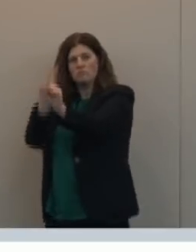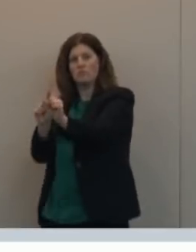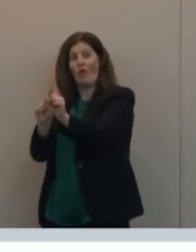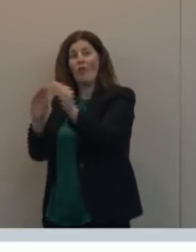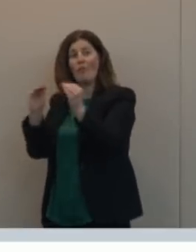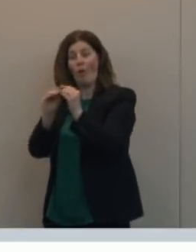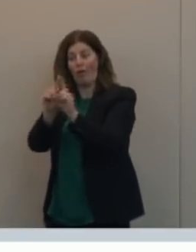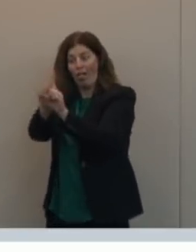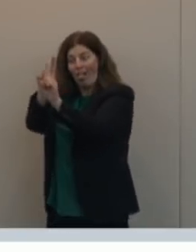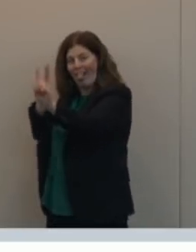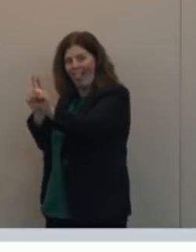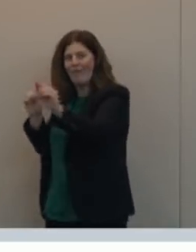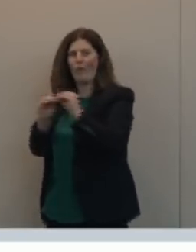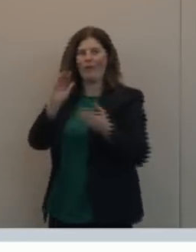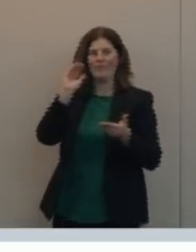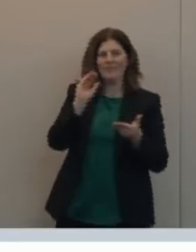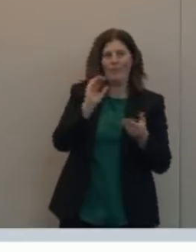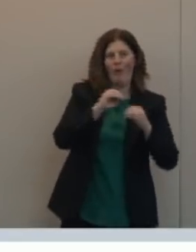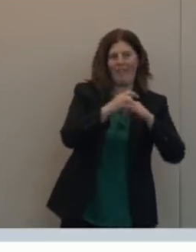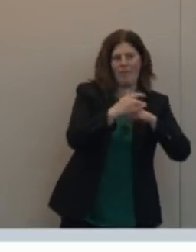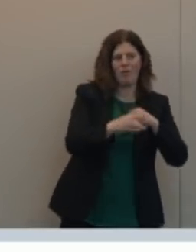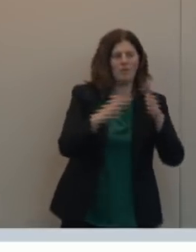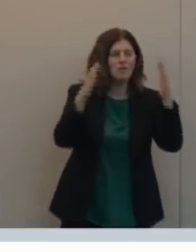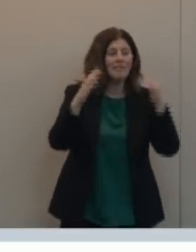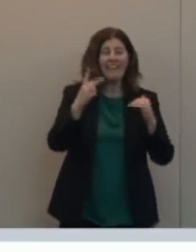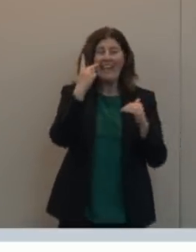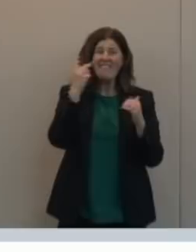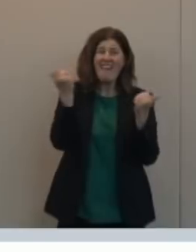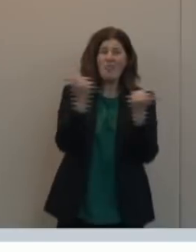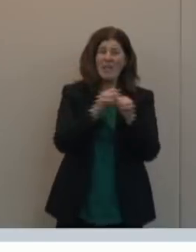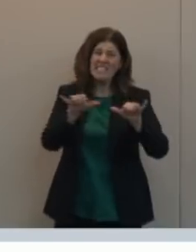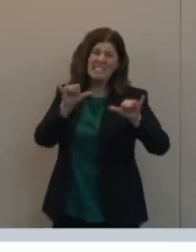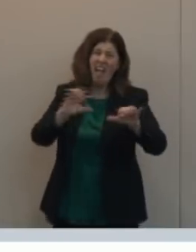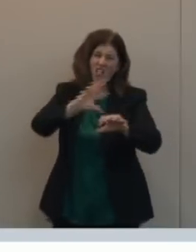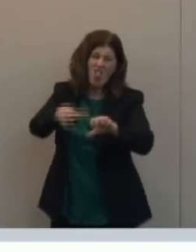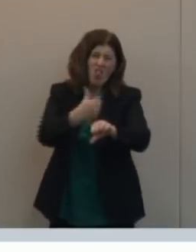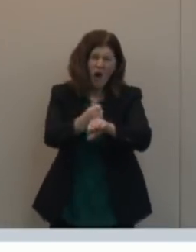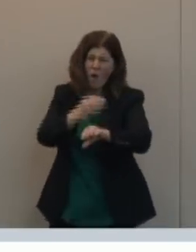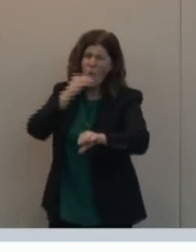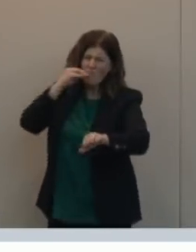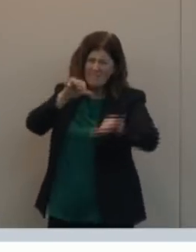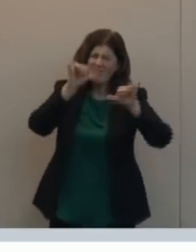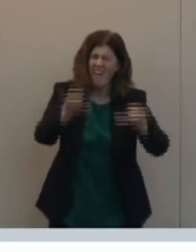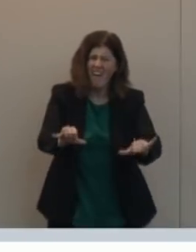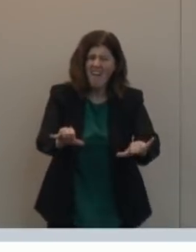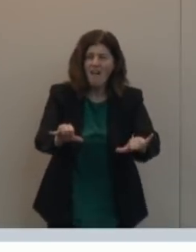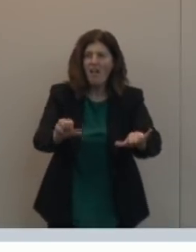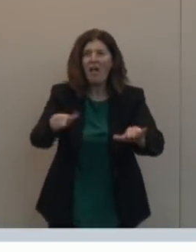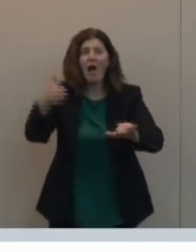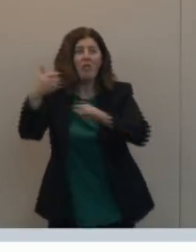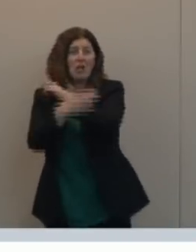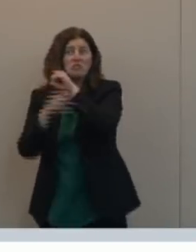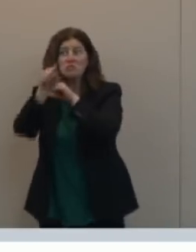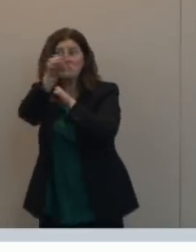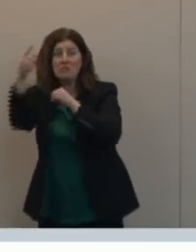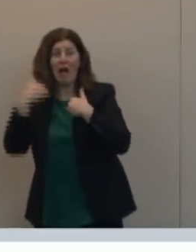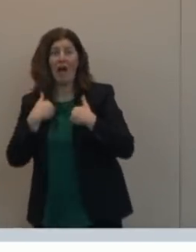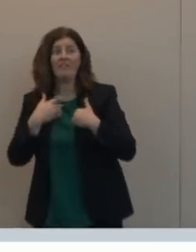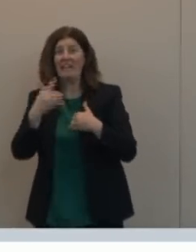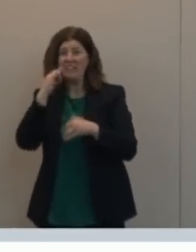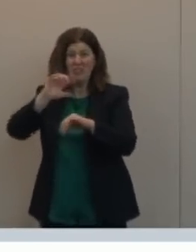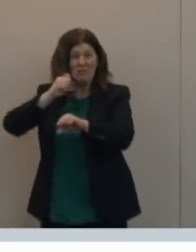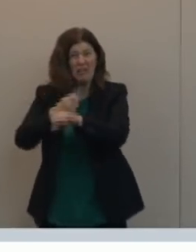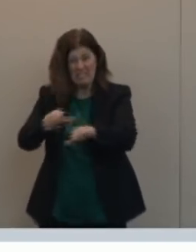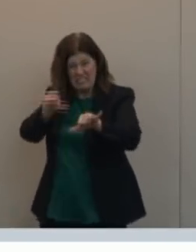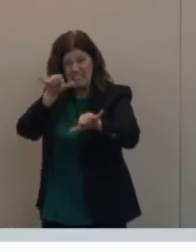you can see that the highest intervention, if we just locked everyone in their homes or done some things like other countries have done, we